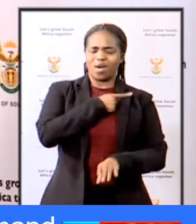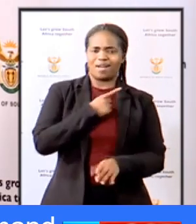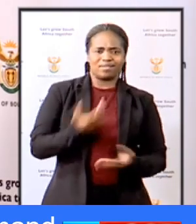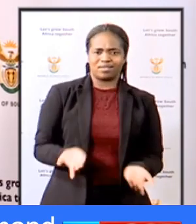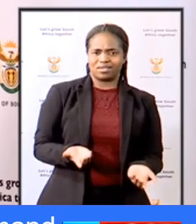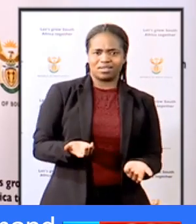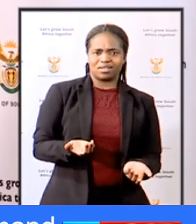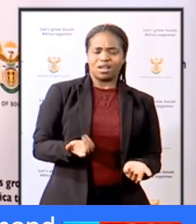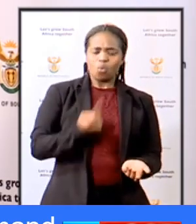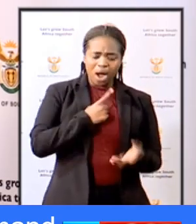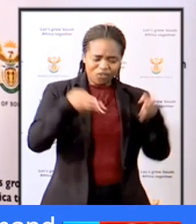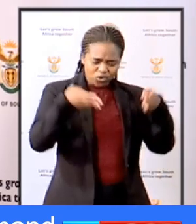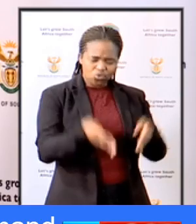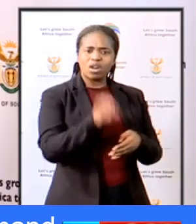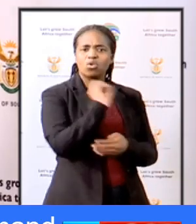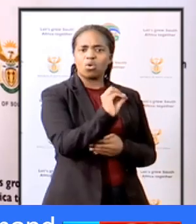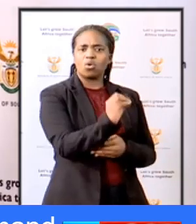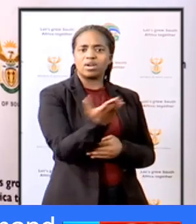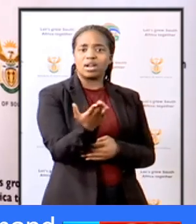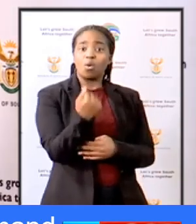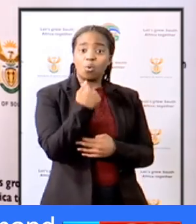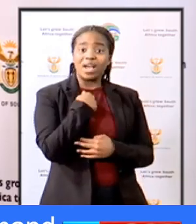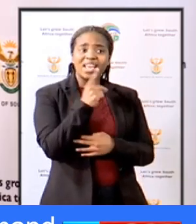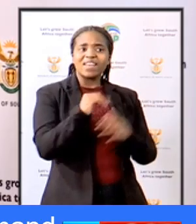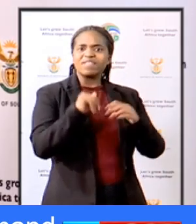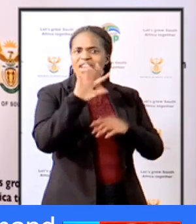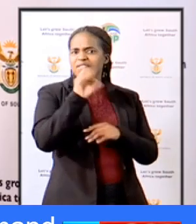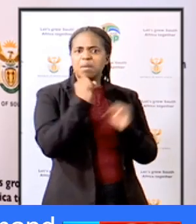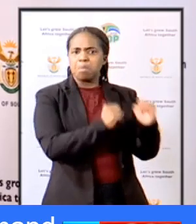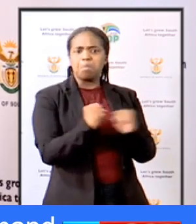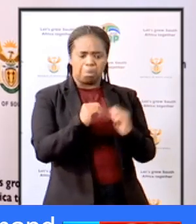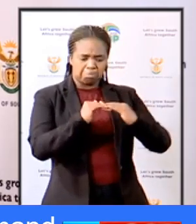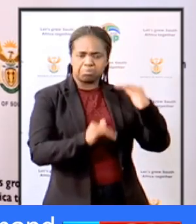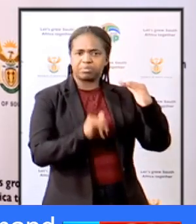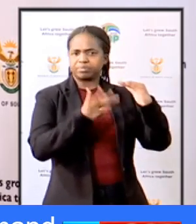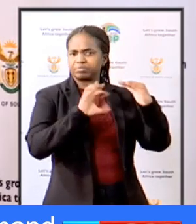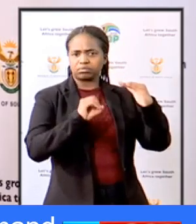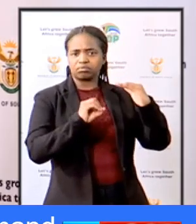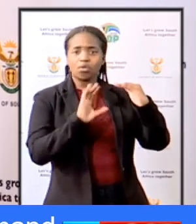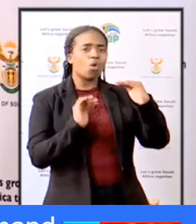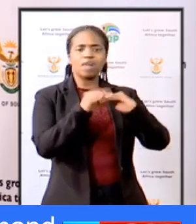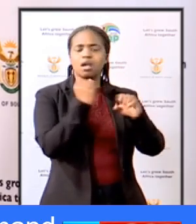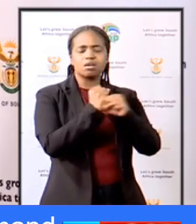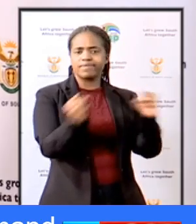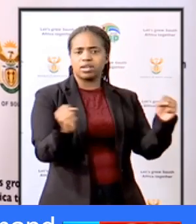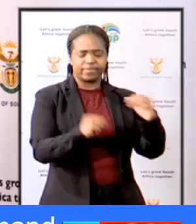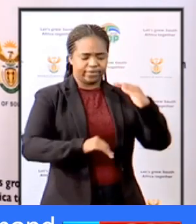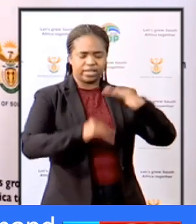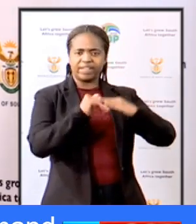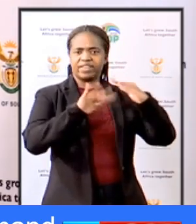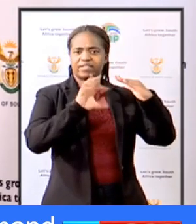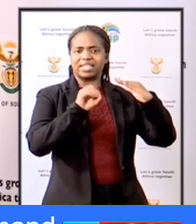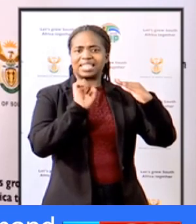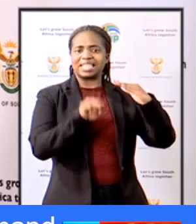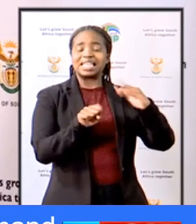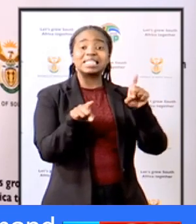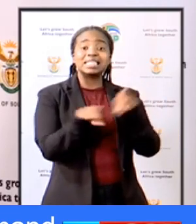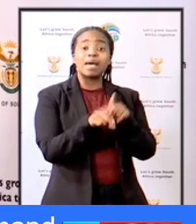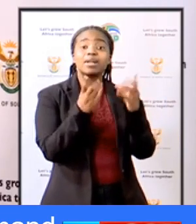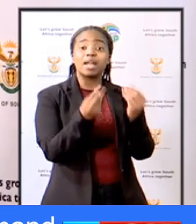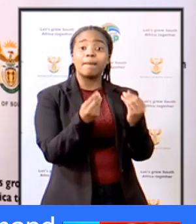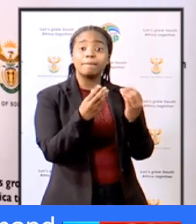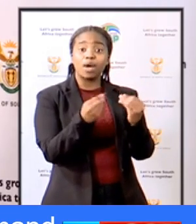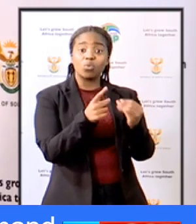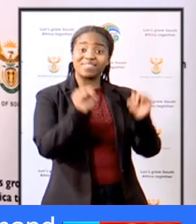to disallow churches if they maintain the 50? If they maintain the 50, the same number that we